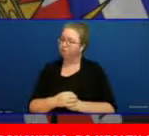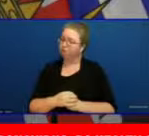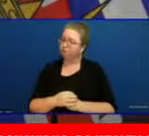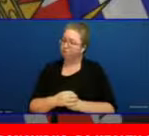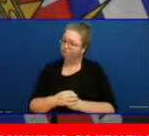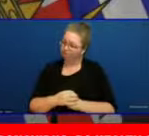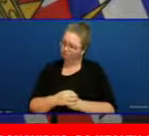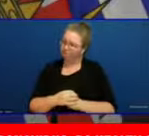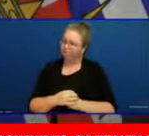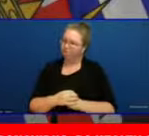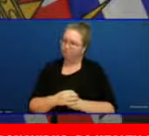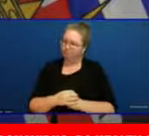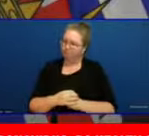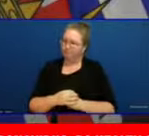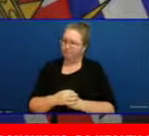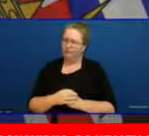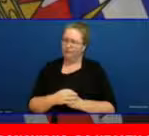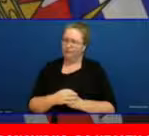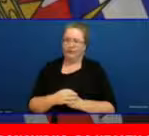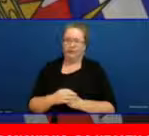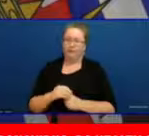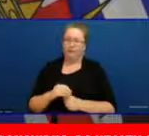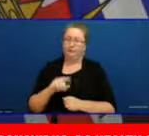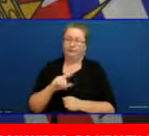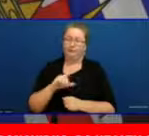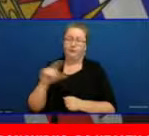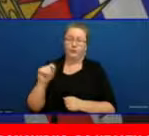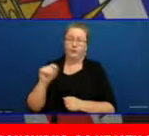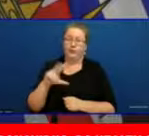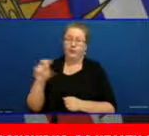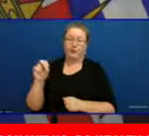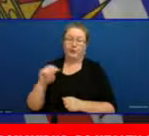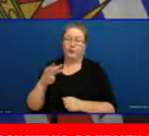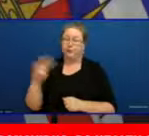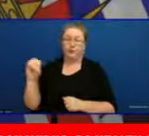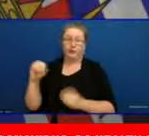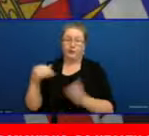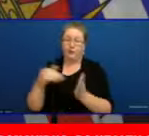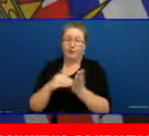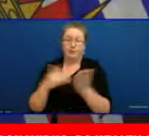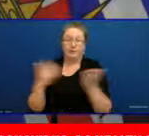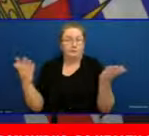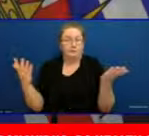Ottawa. I know it's tens of thousands of,